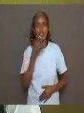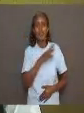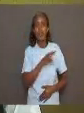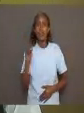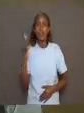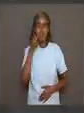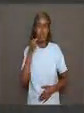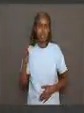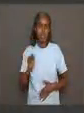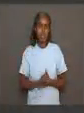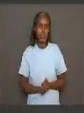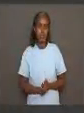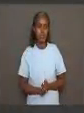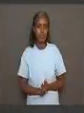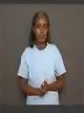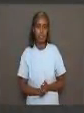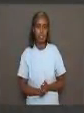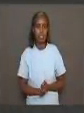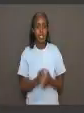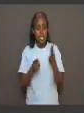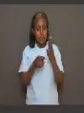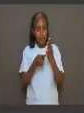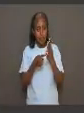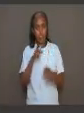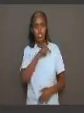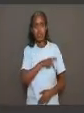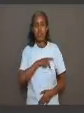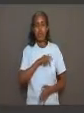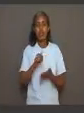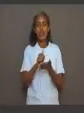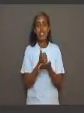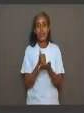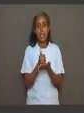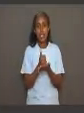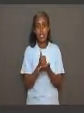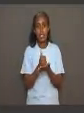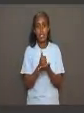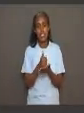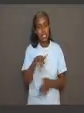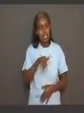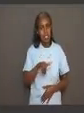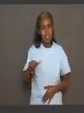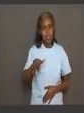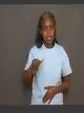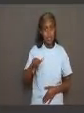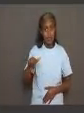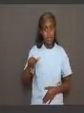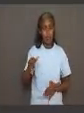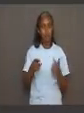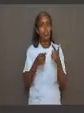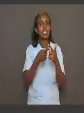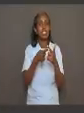girls. The fourth property of the mean is similar to the